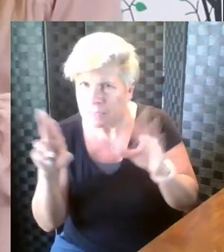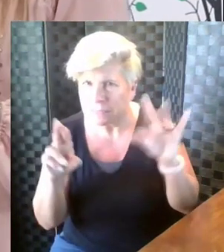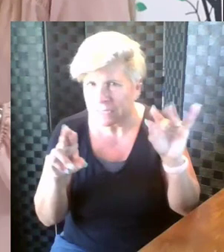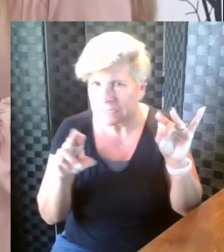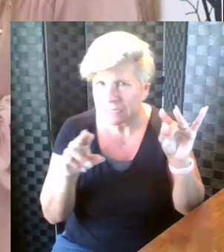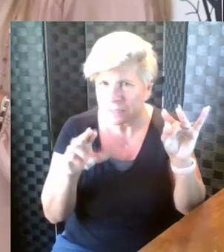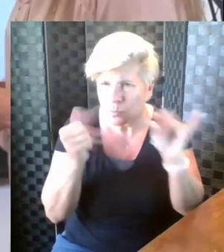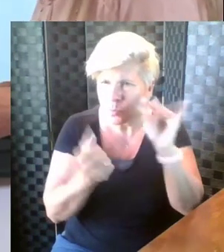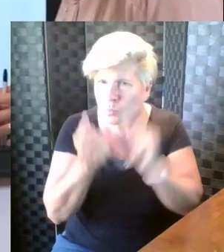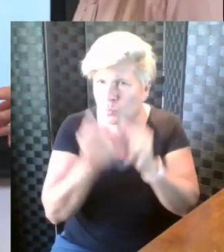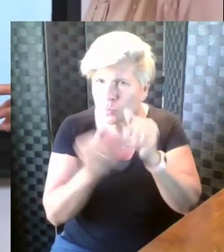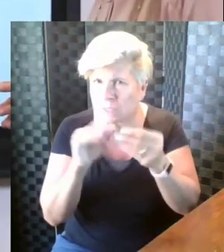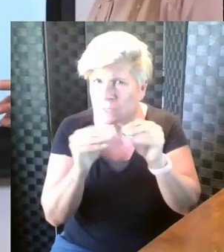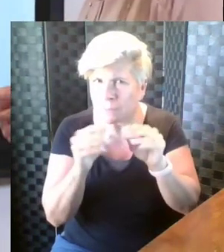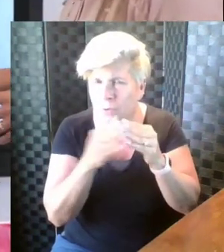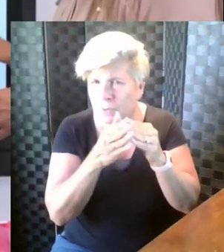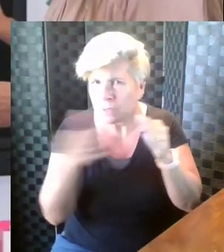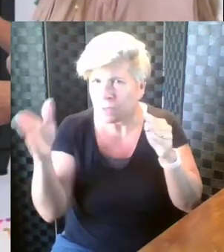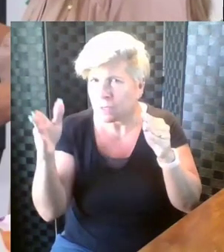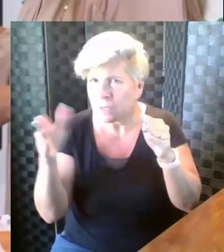greater.